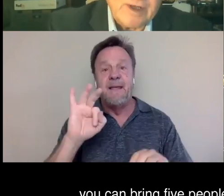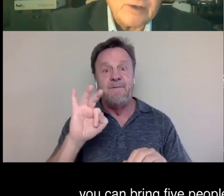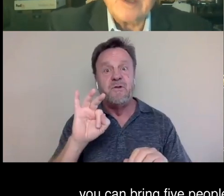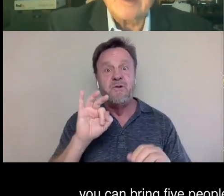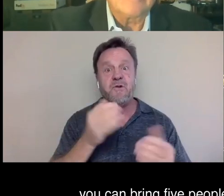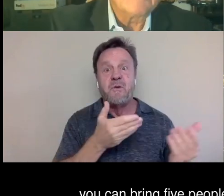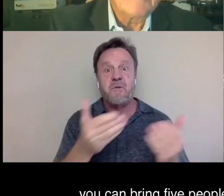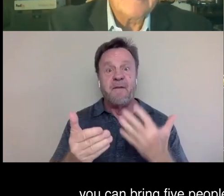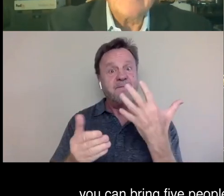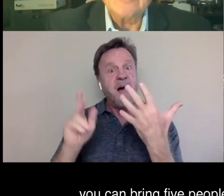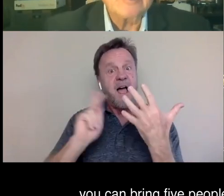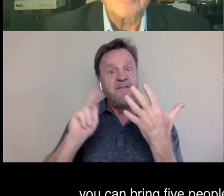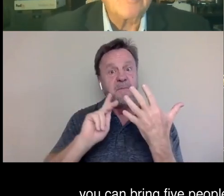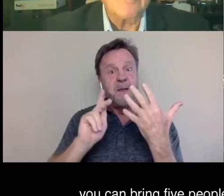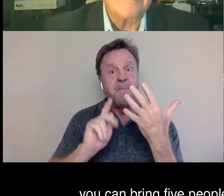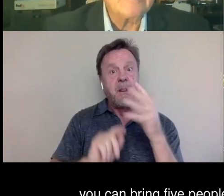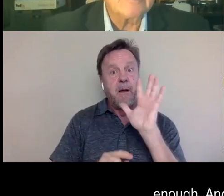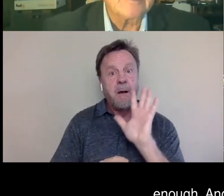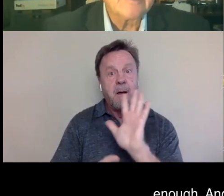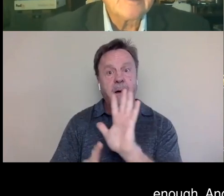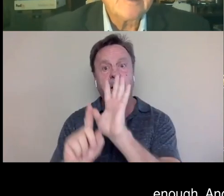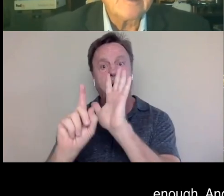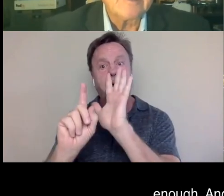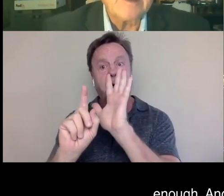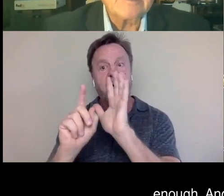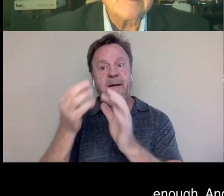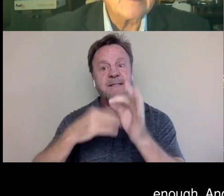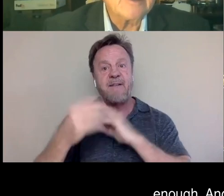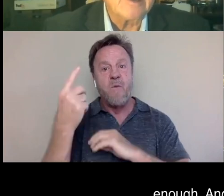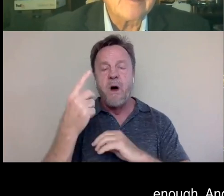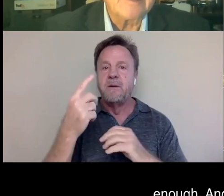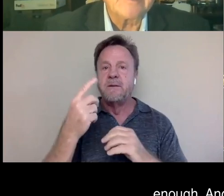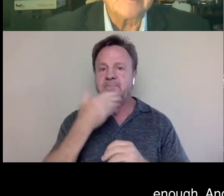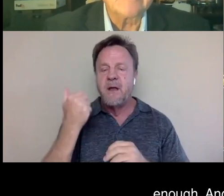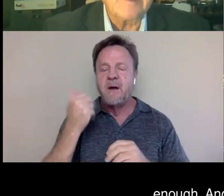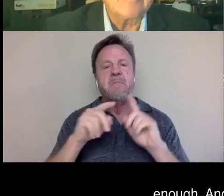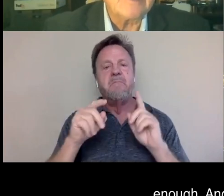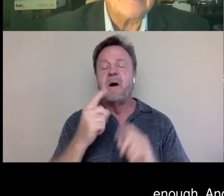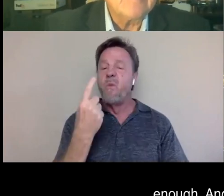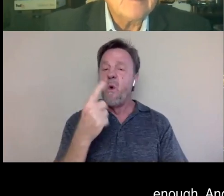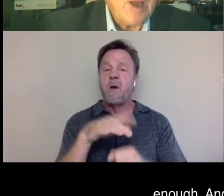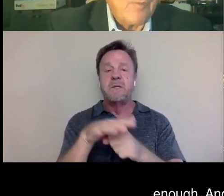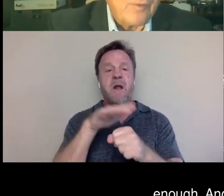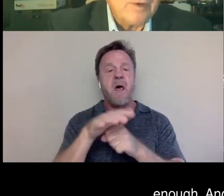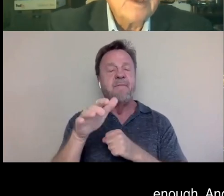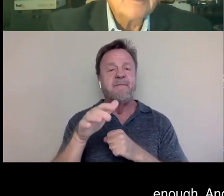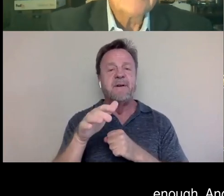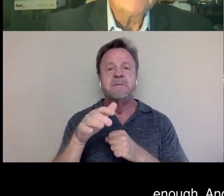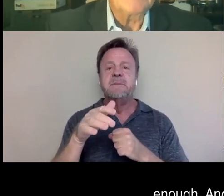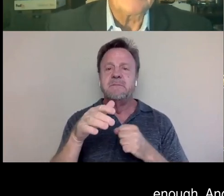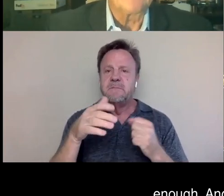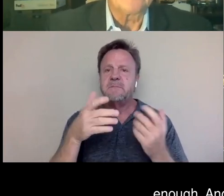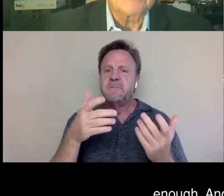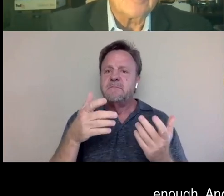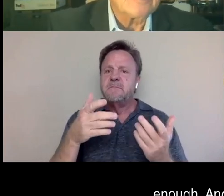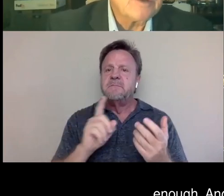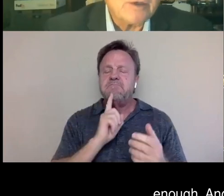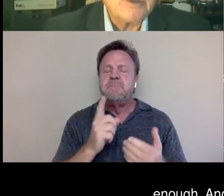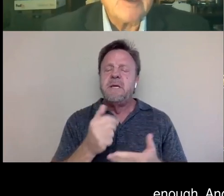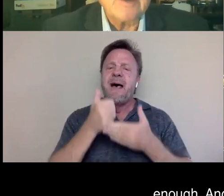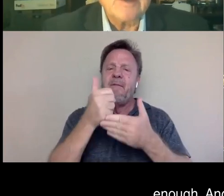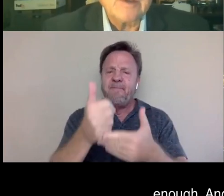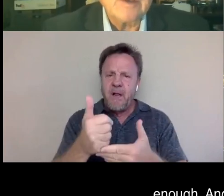just one, that's better. But if you just bring one, that's enough. And be helpful, but helpful